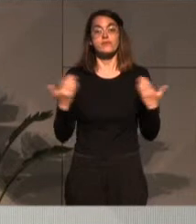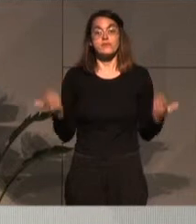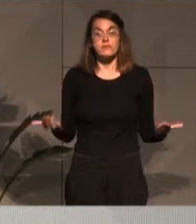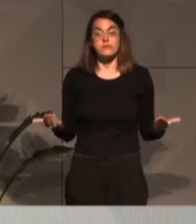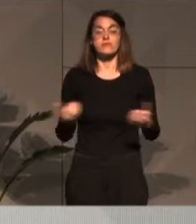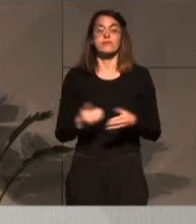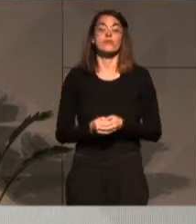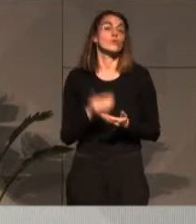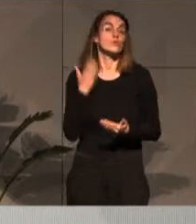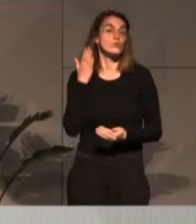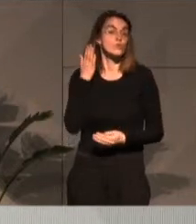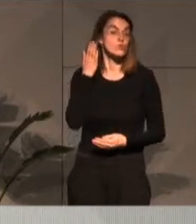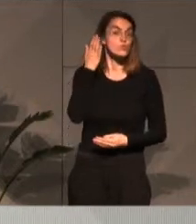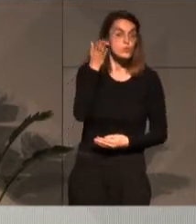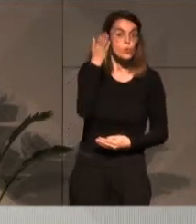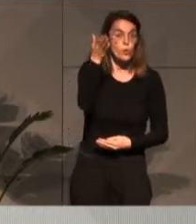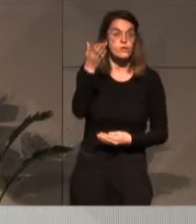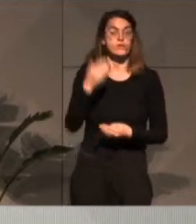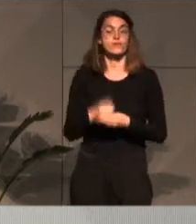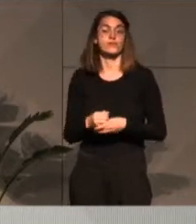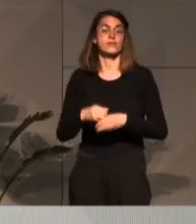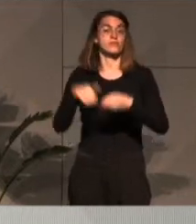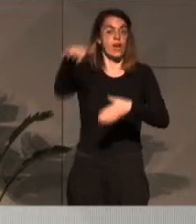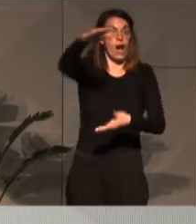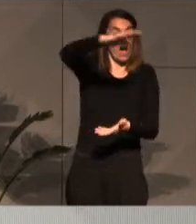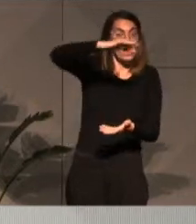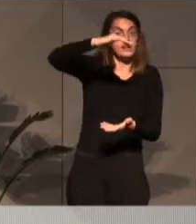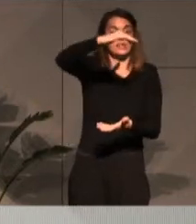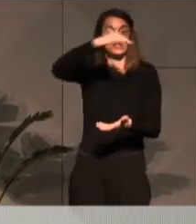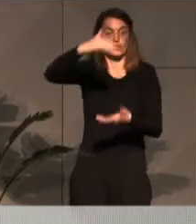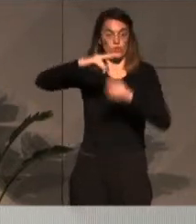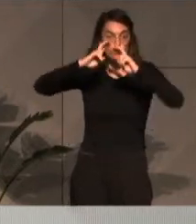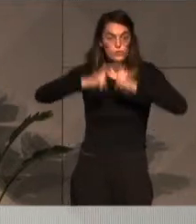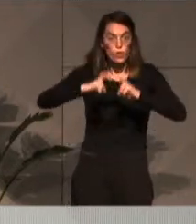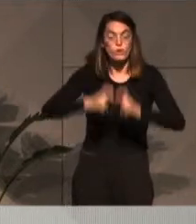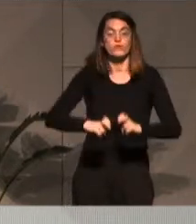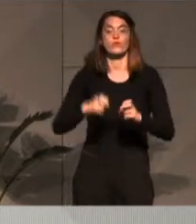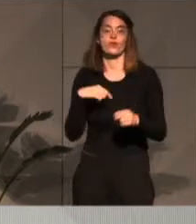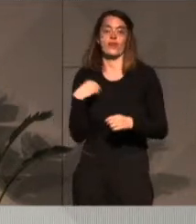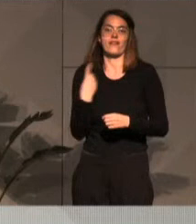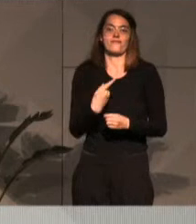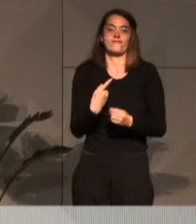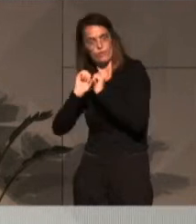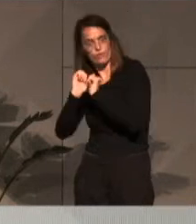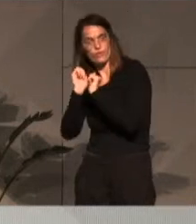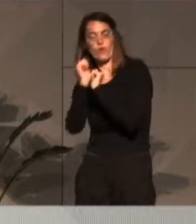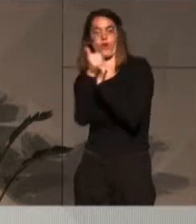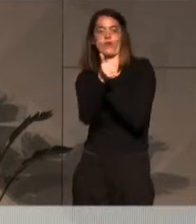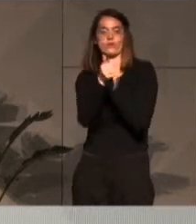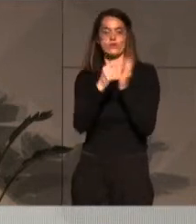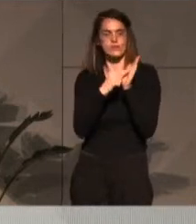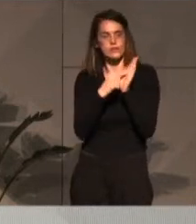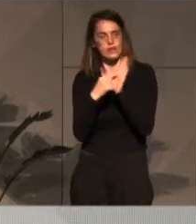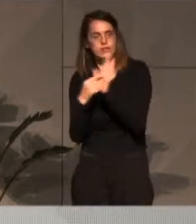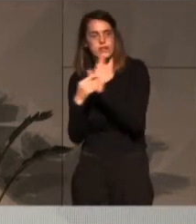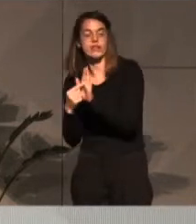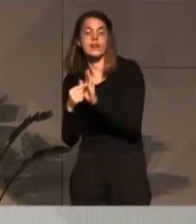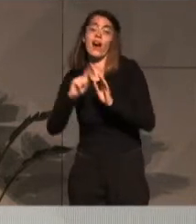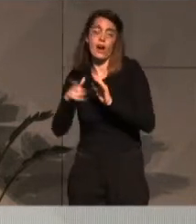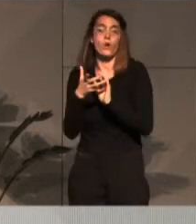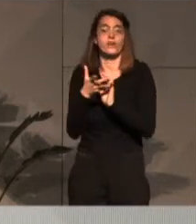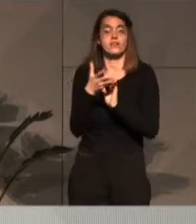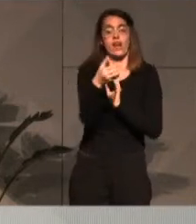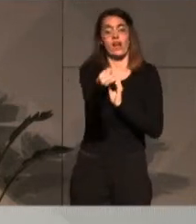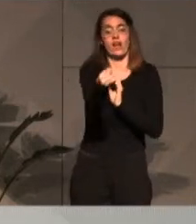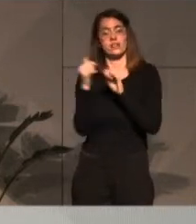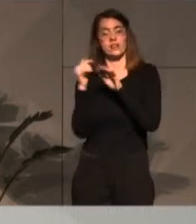were excluded in the 3 Arctic regions near the pole until now. We've really pushed the envelope for signs of the Arctic climate